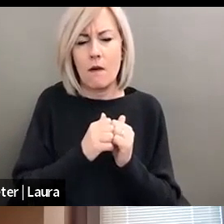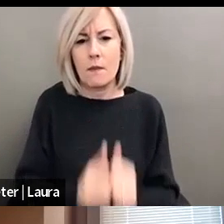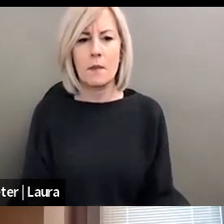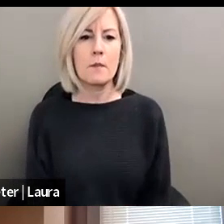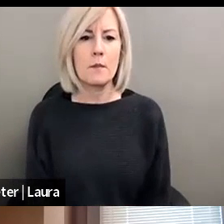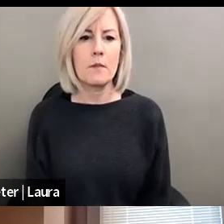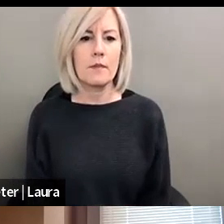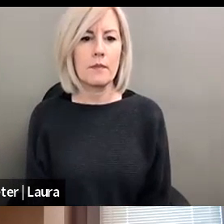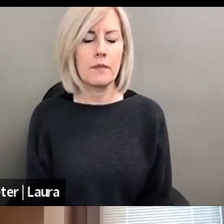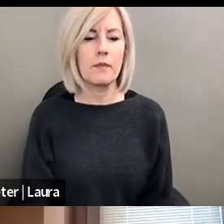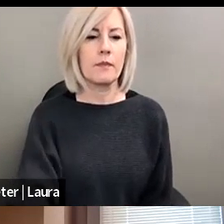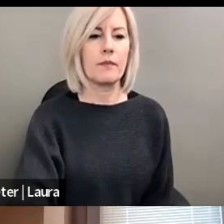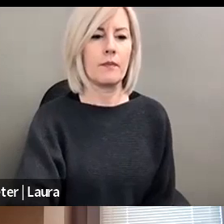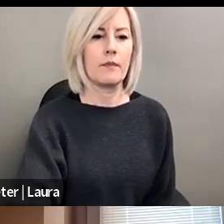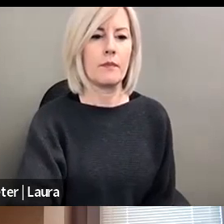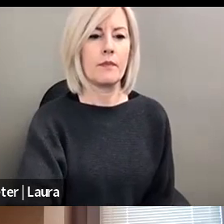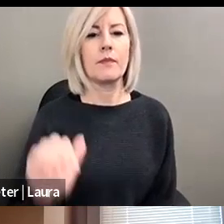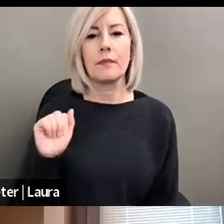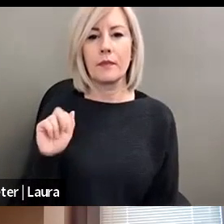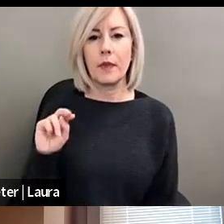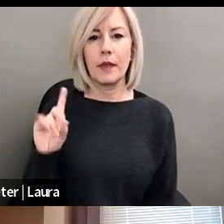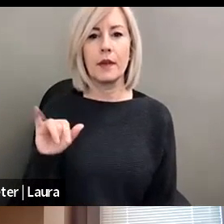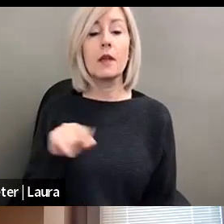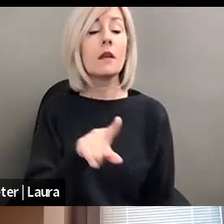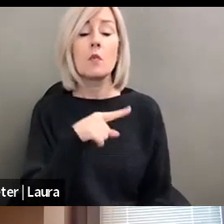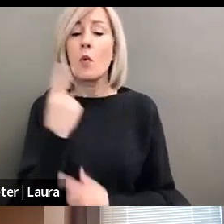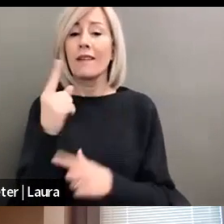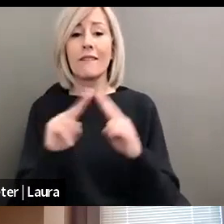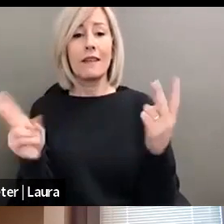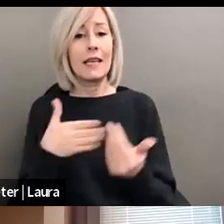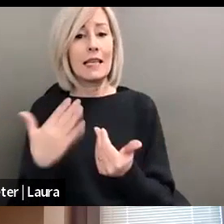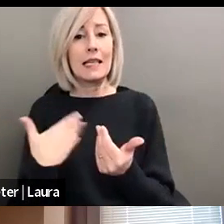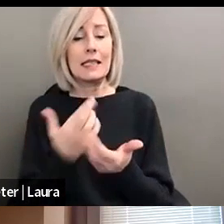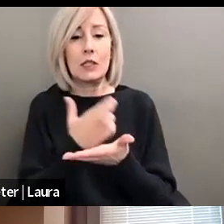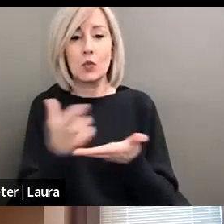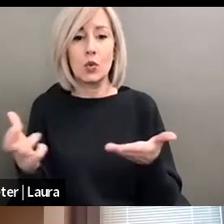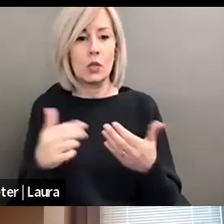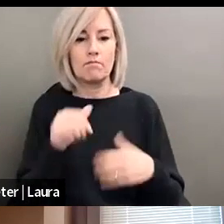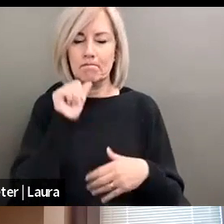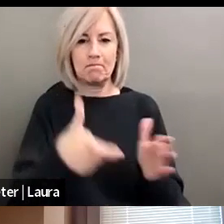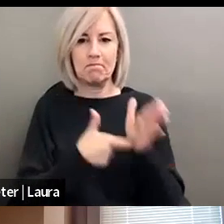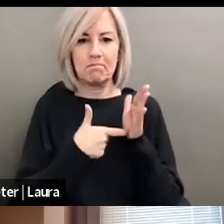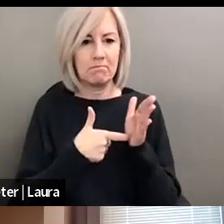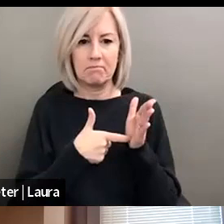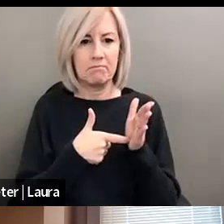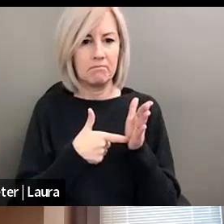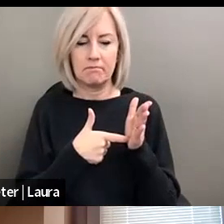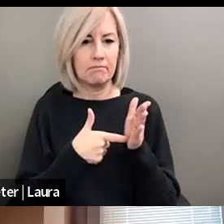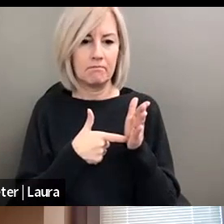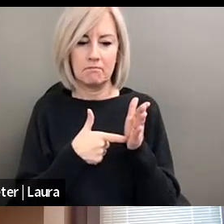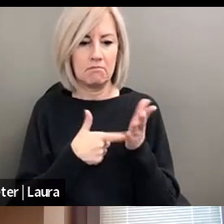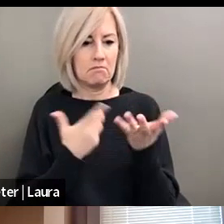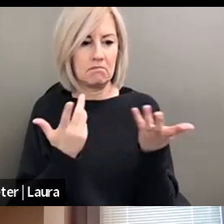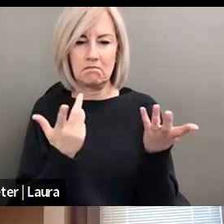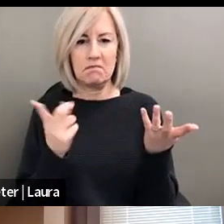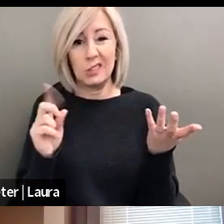Well, I'll just add here one very easy resource that doesn't actually require you to